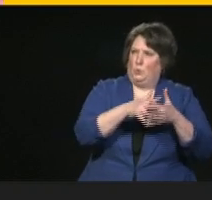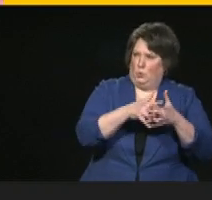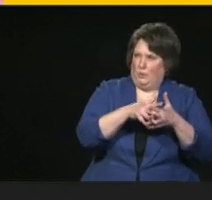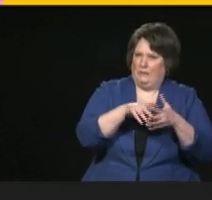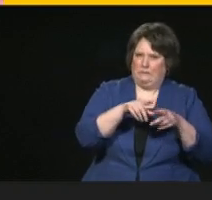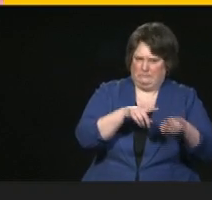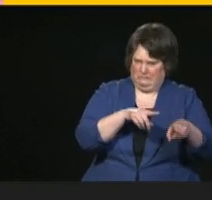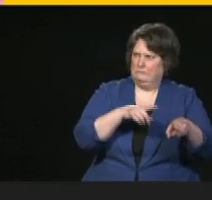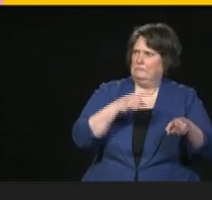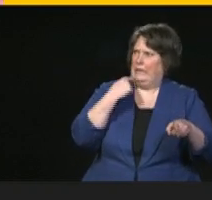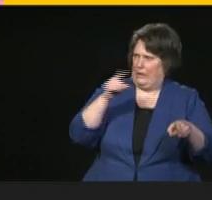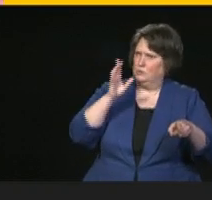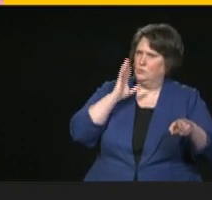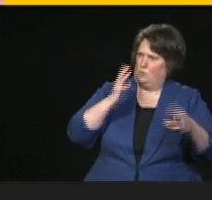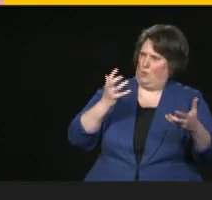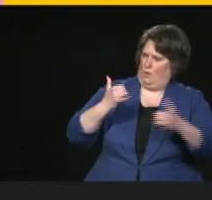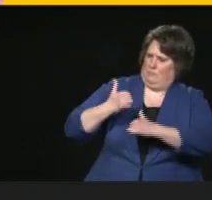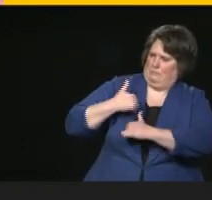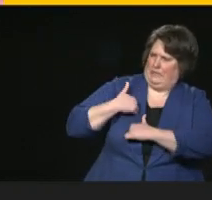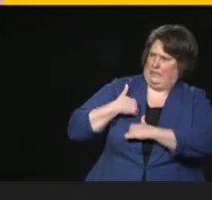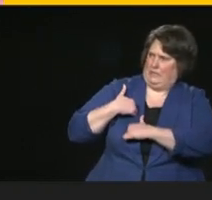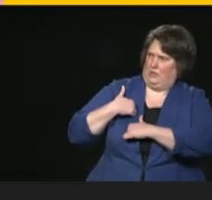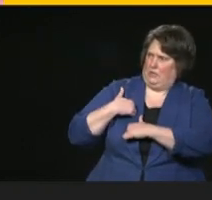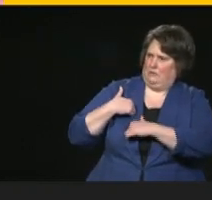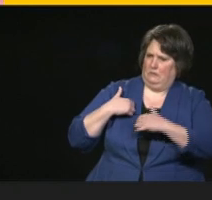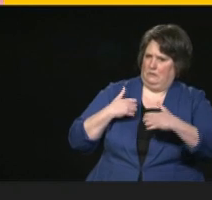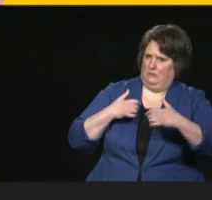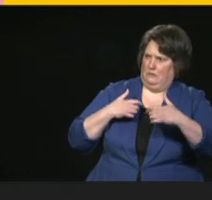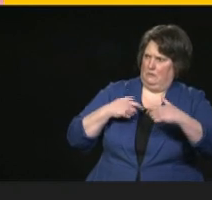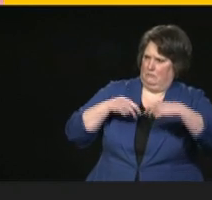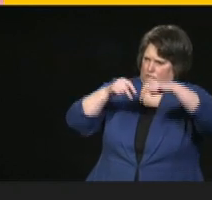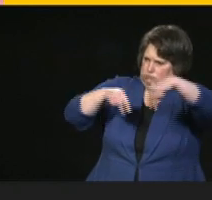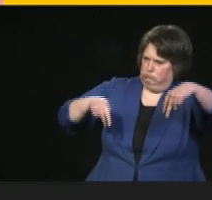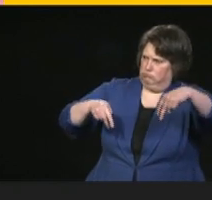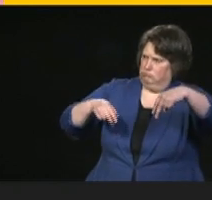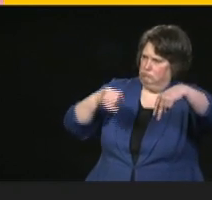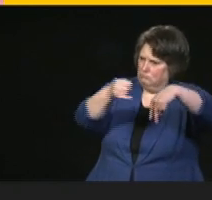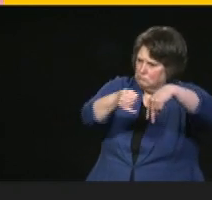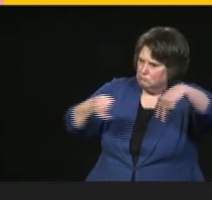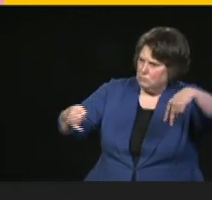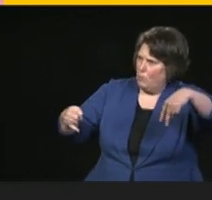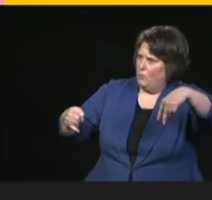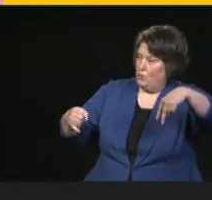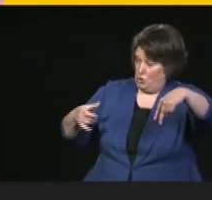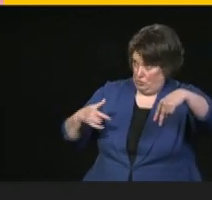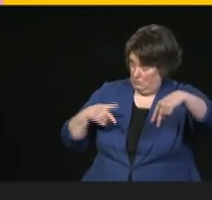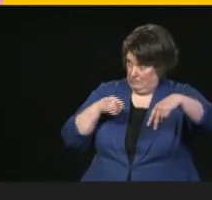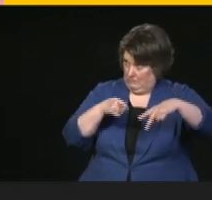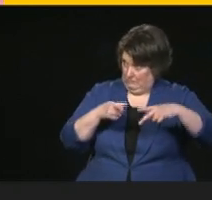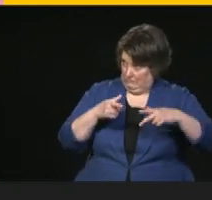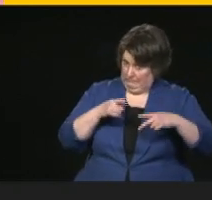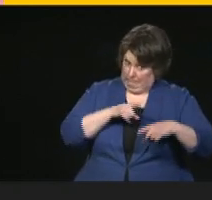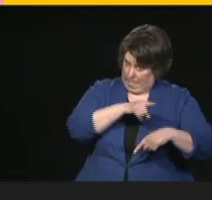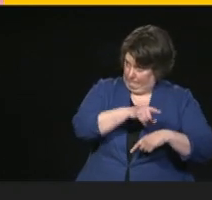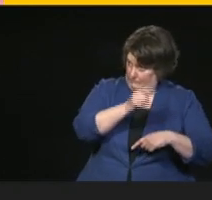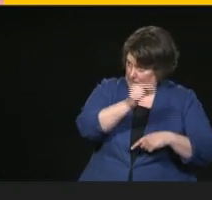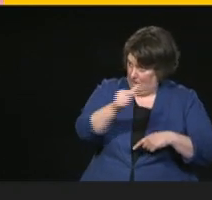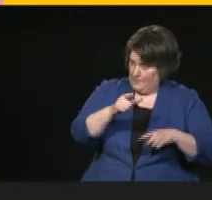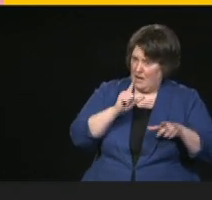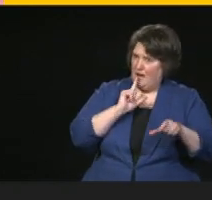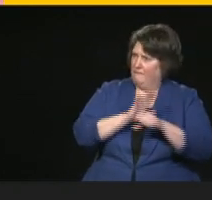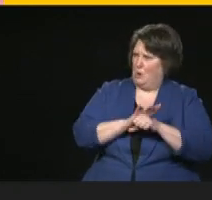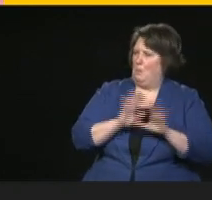are these over? Do you have any assurances from the U.S. government that this idea has been set aside?